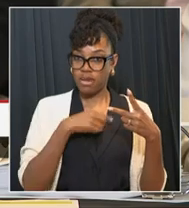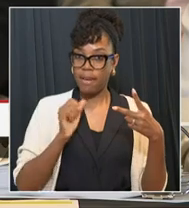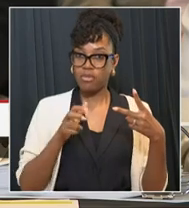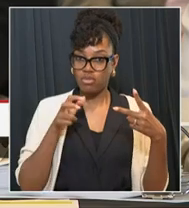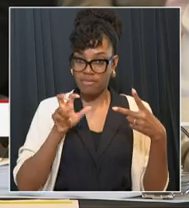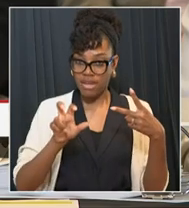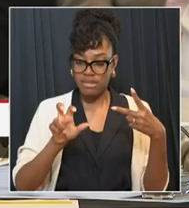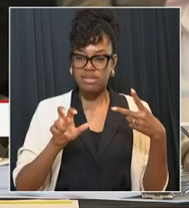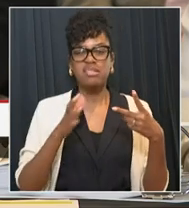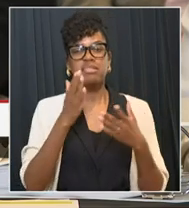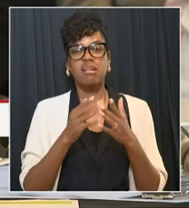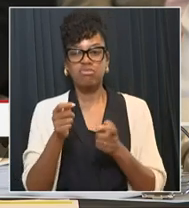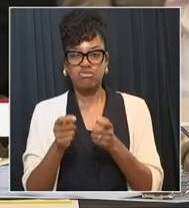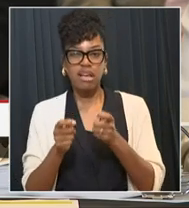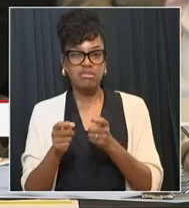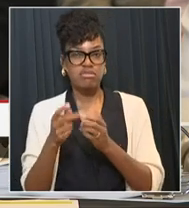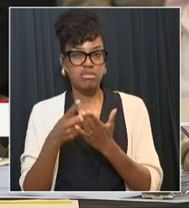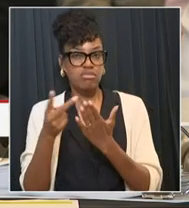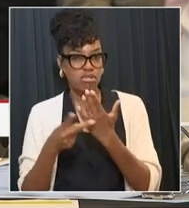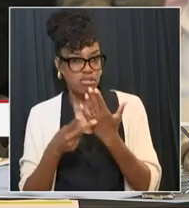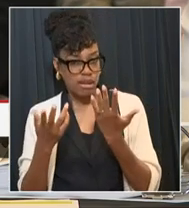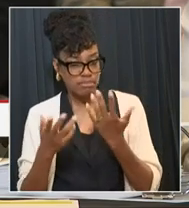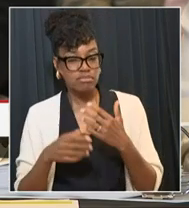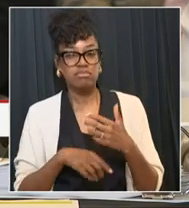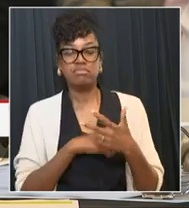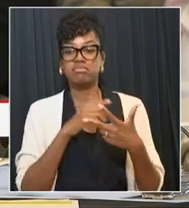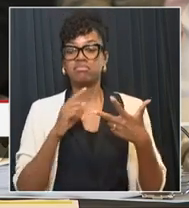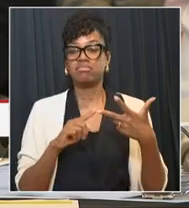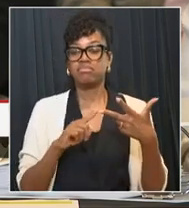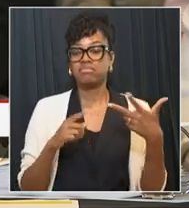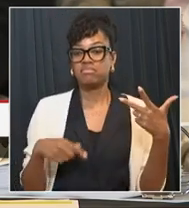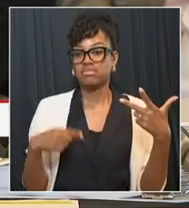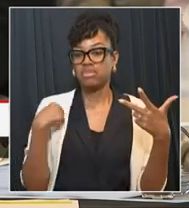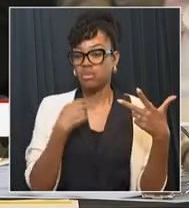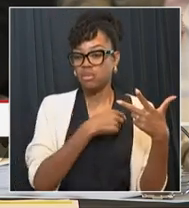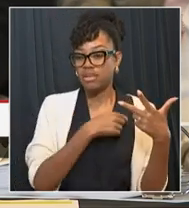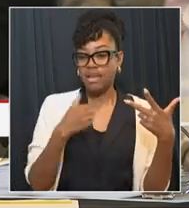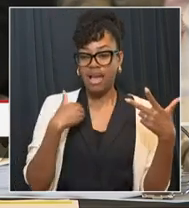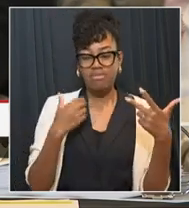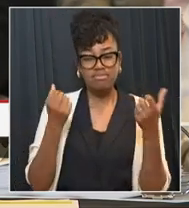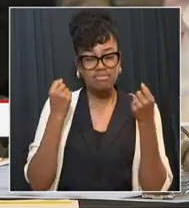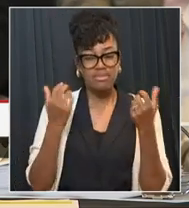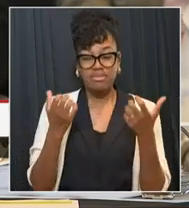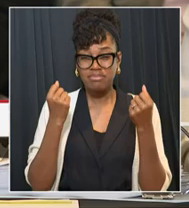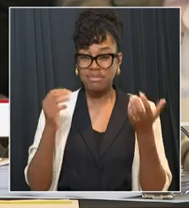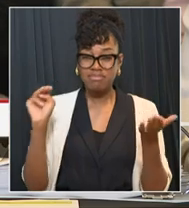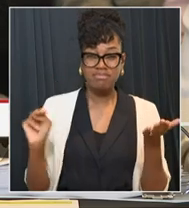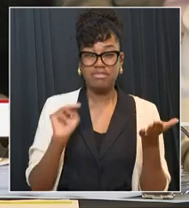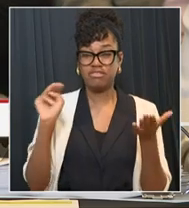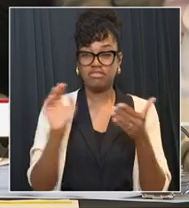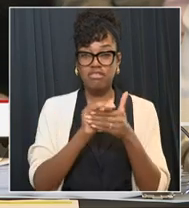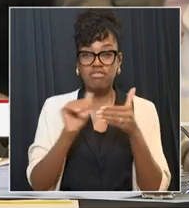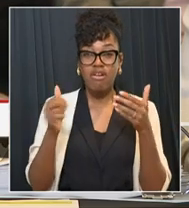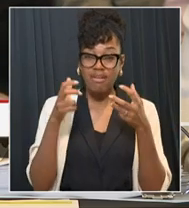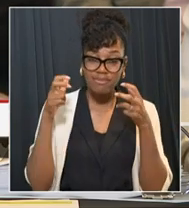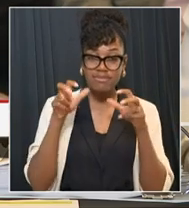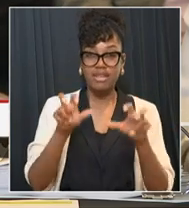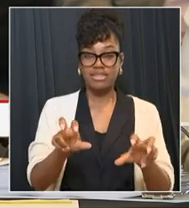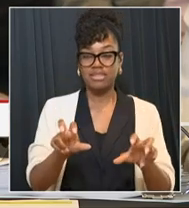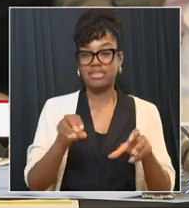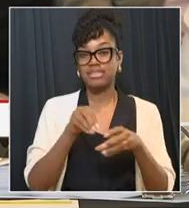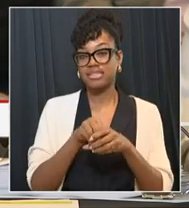HPAP program as well. We have many millions of dollars of investment,